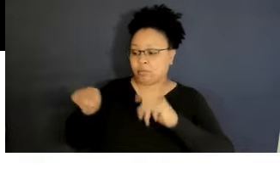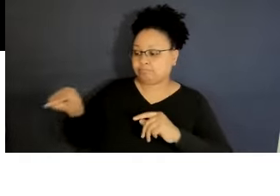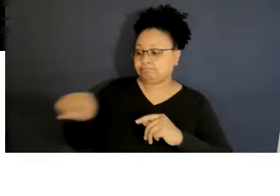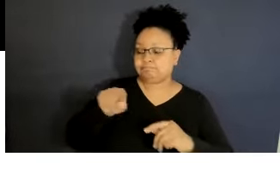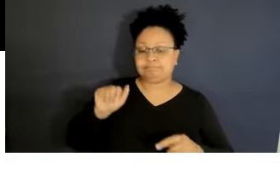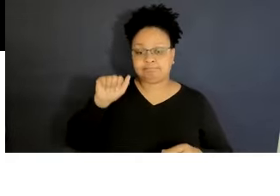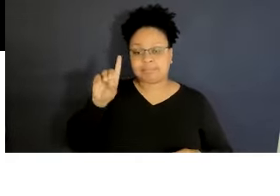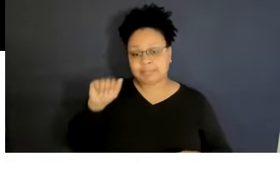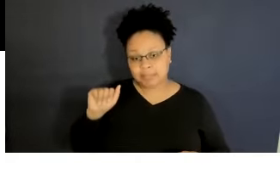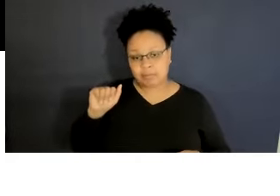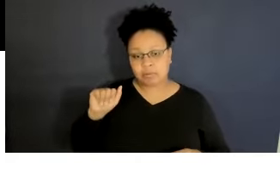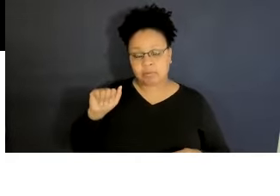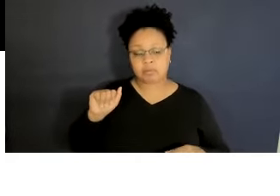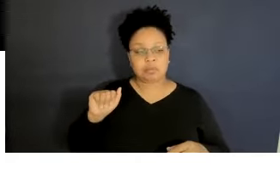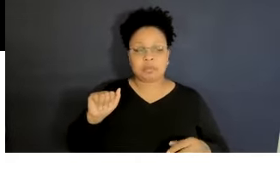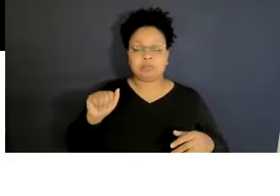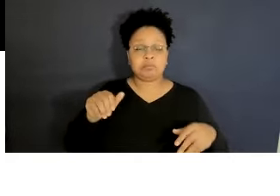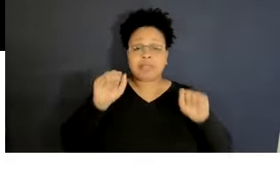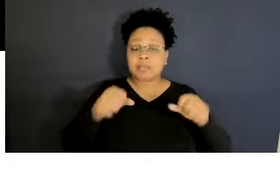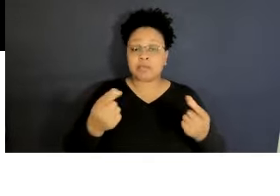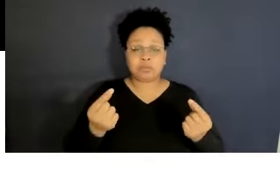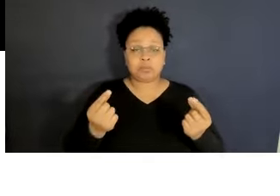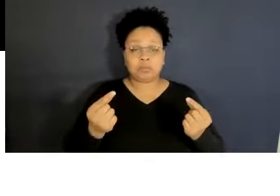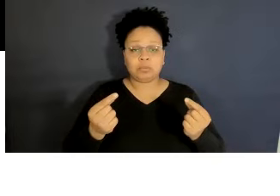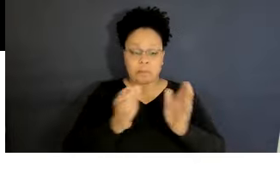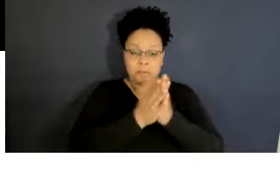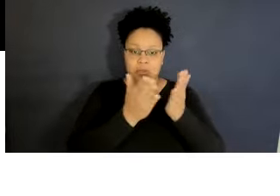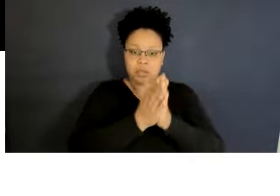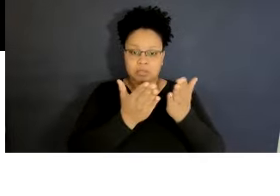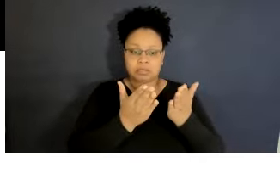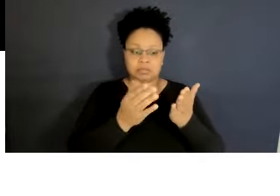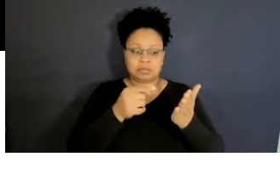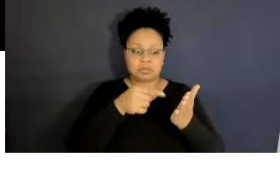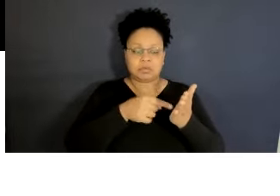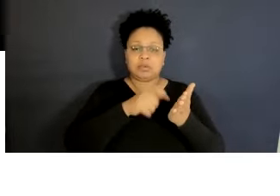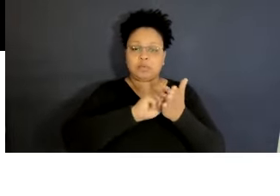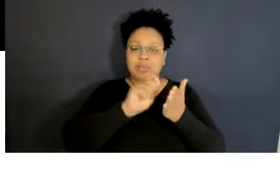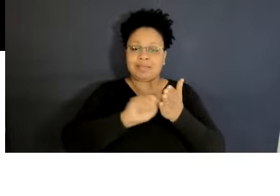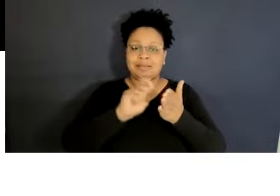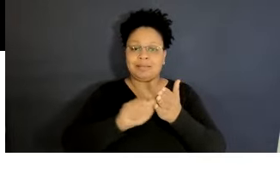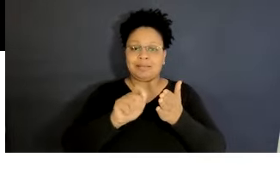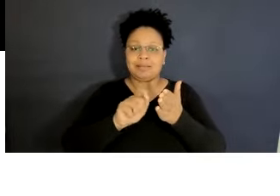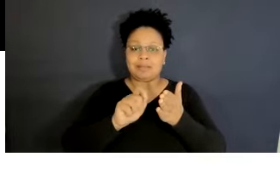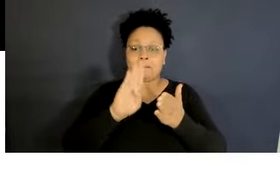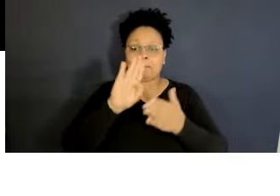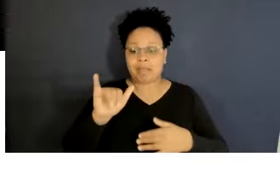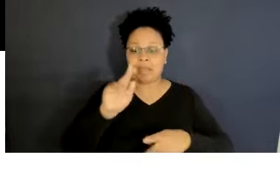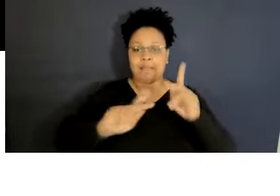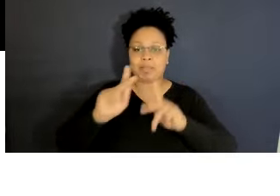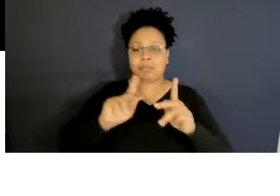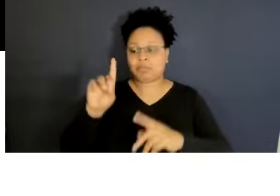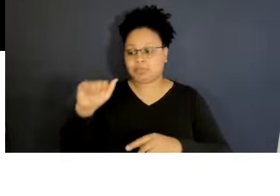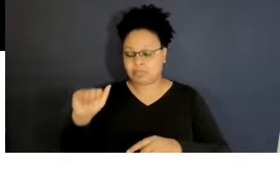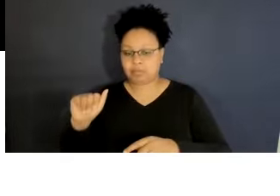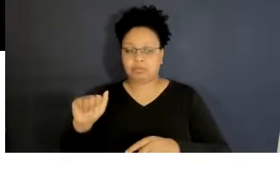reading books by people with disabilities, check out their blogs or their social